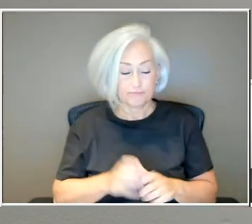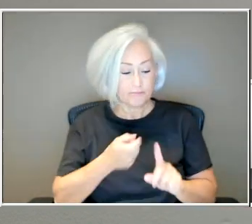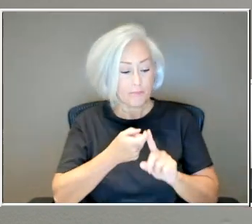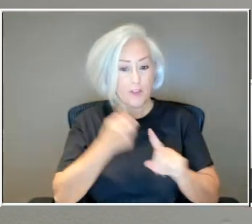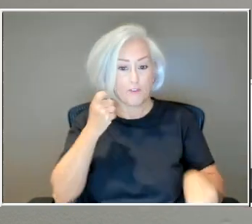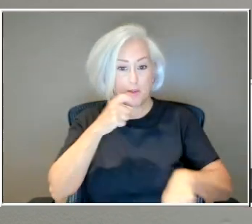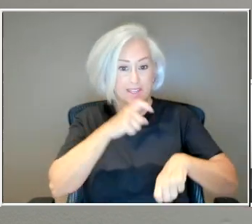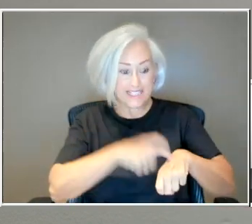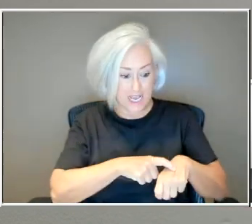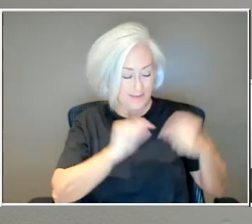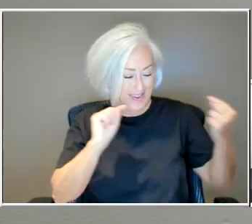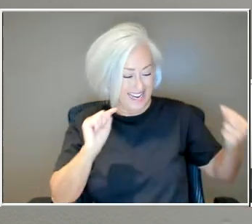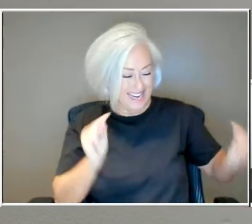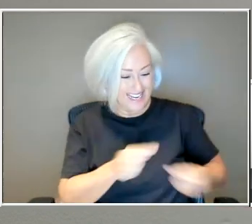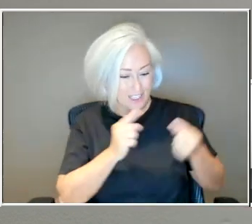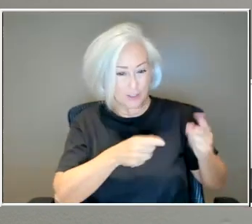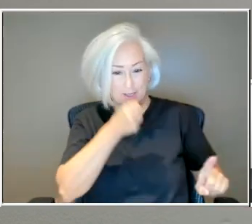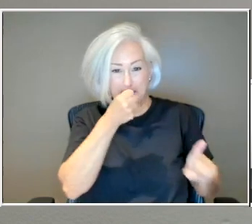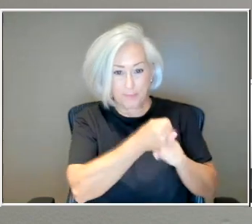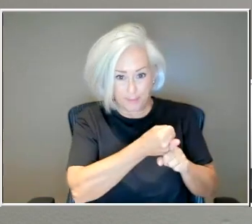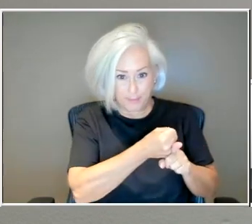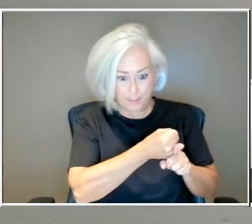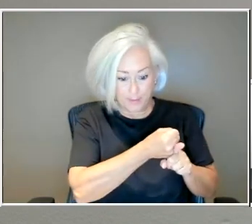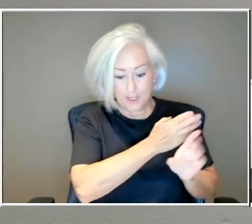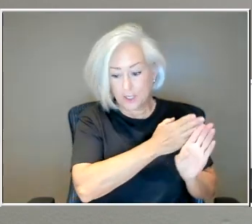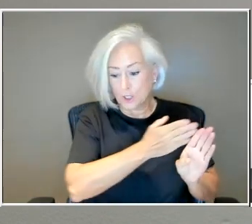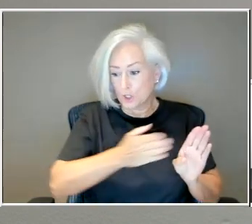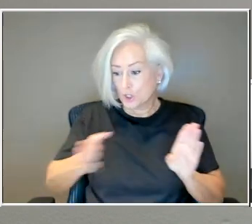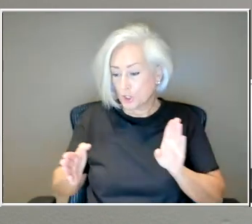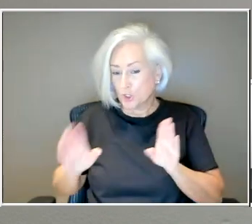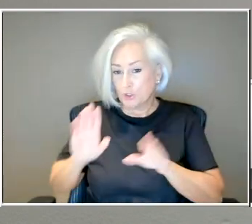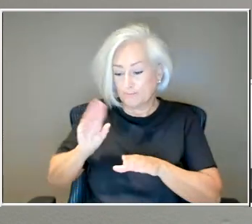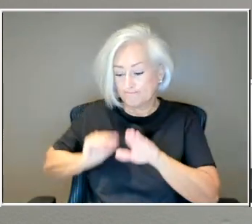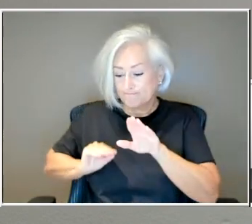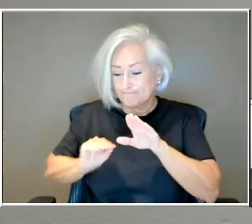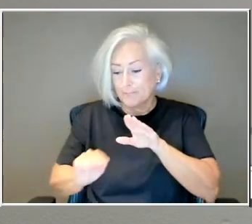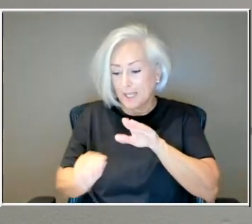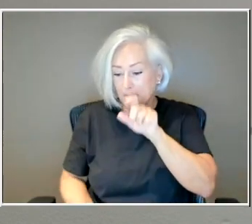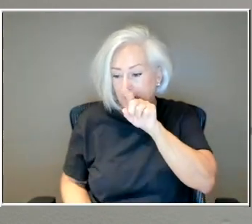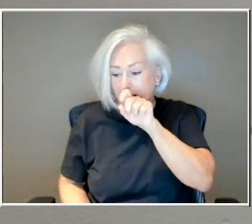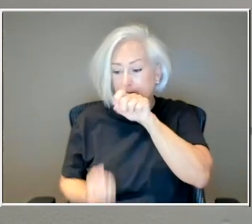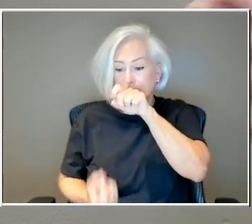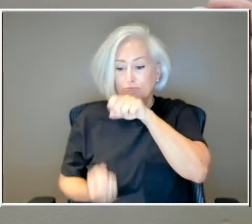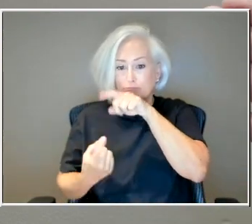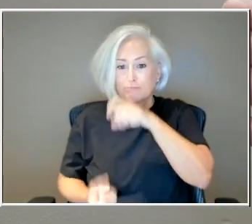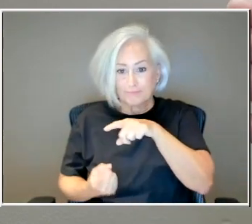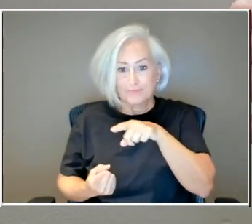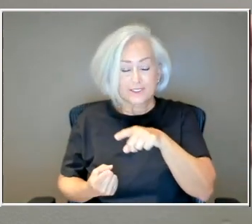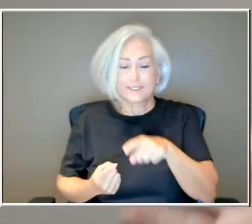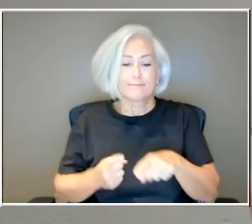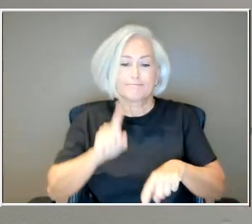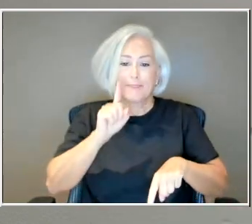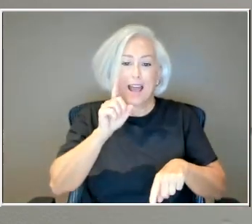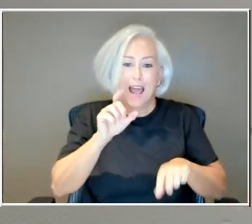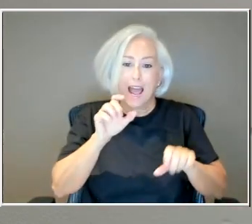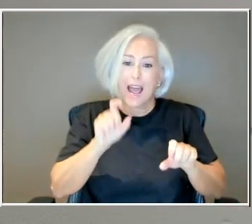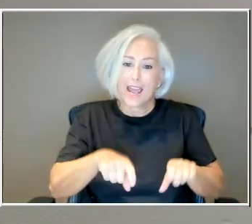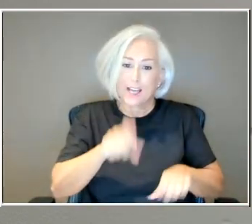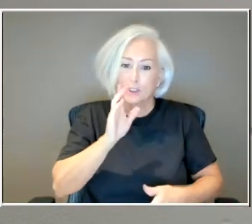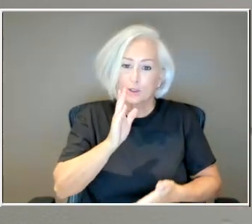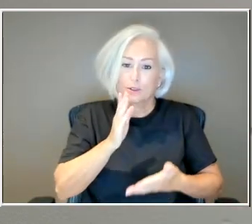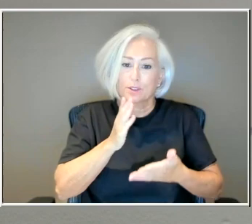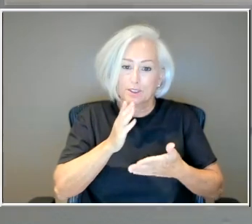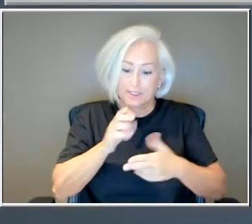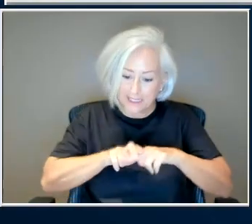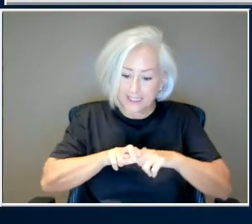implant, I had to sit to play. And my wife took a picture of me the first day I could stand and play, and it was 4 years.